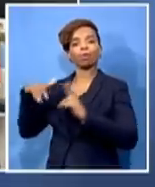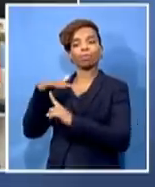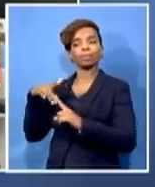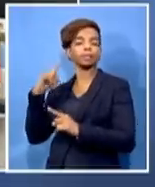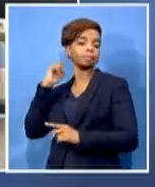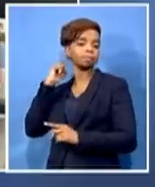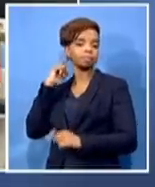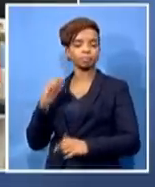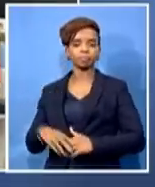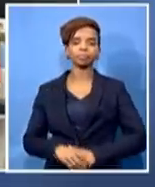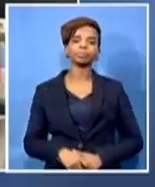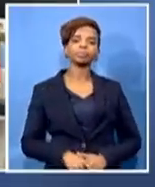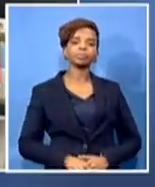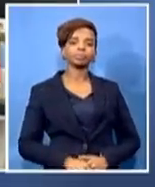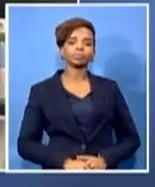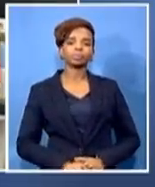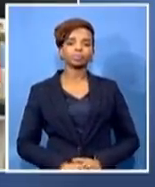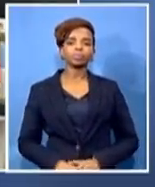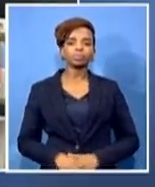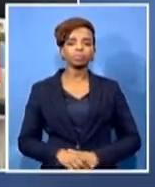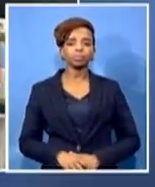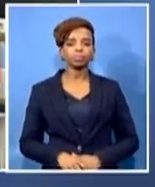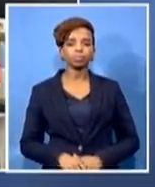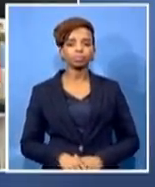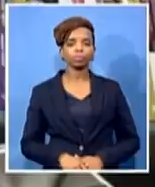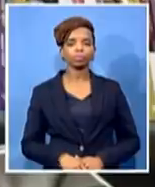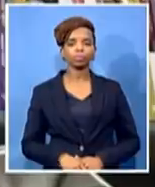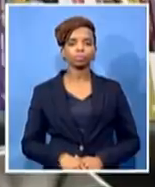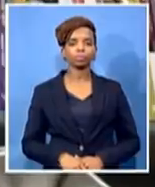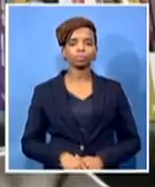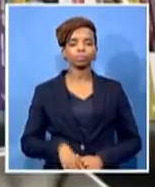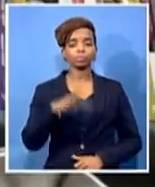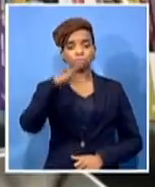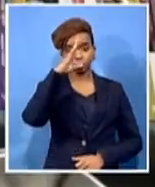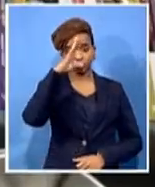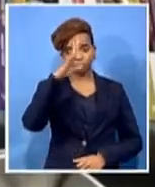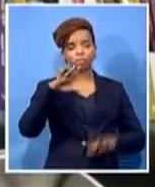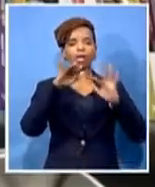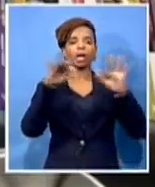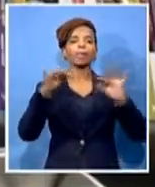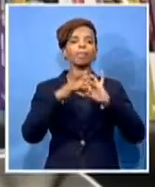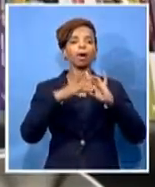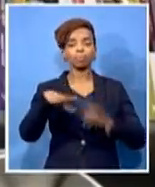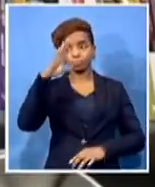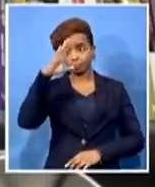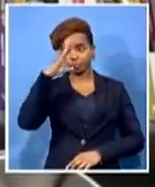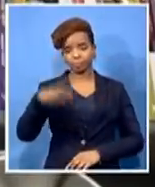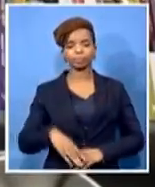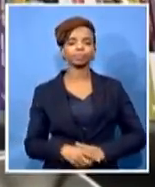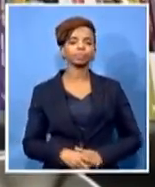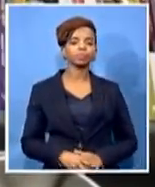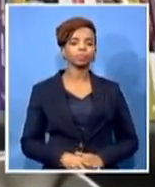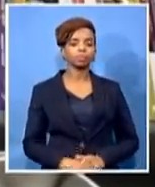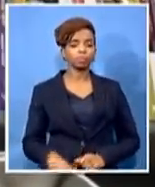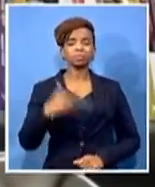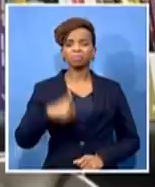Good afternoon, Desiree. Good afternoon to the viewers at home. I think this is a very sensitive issue to be